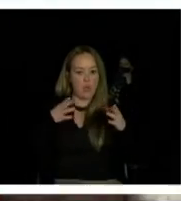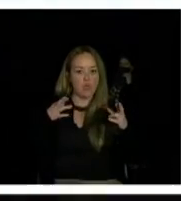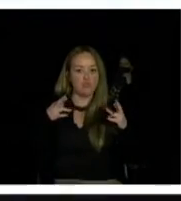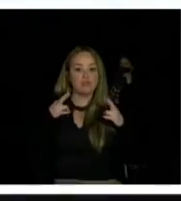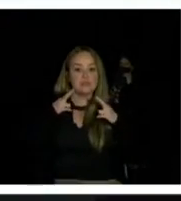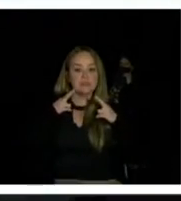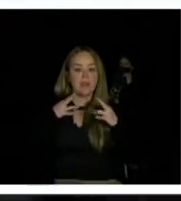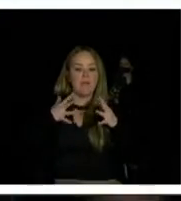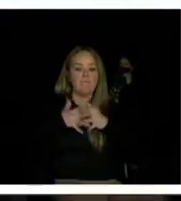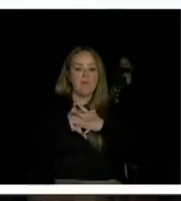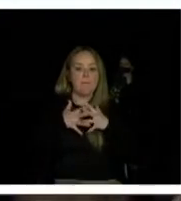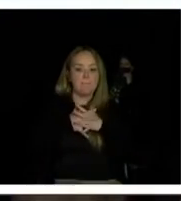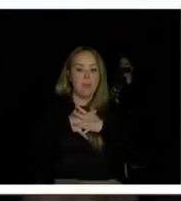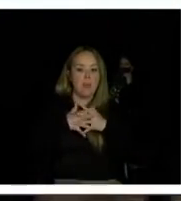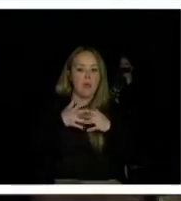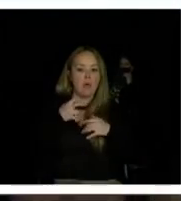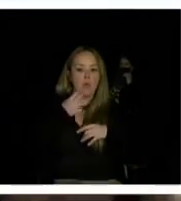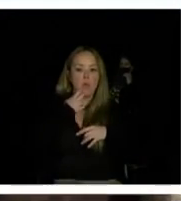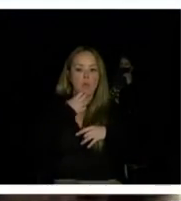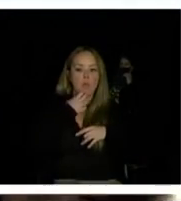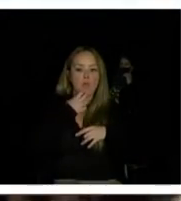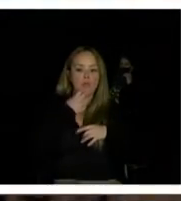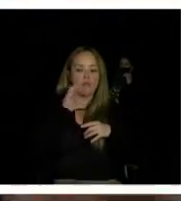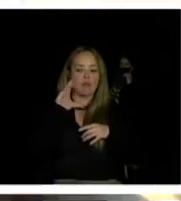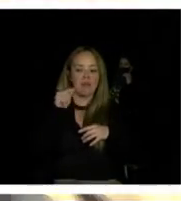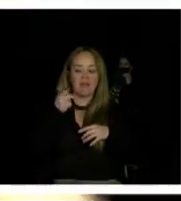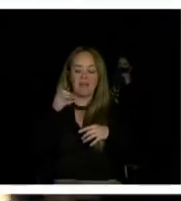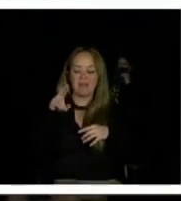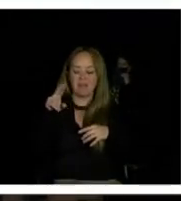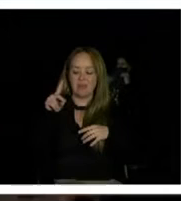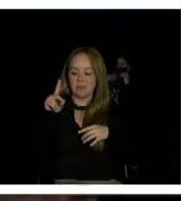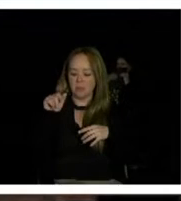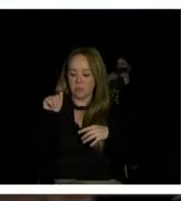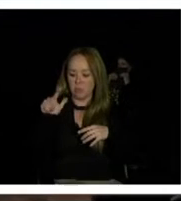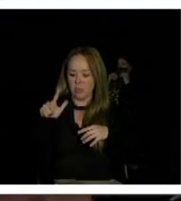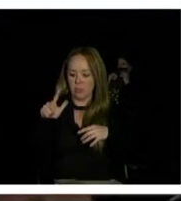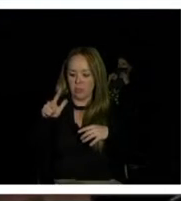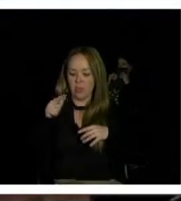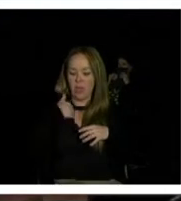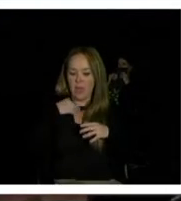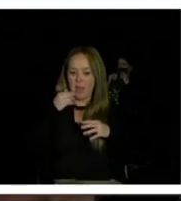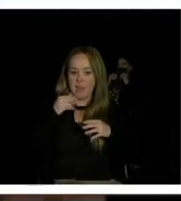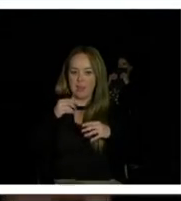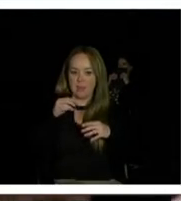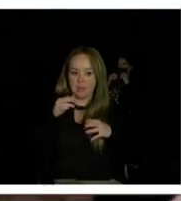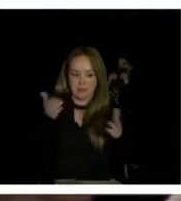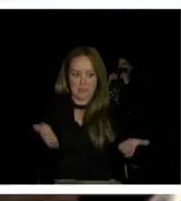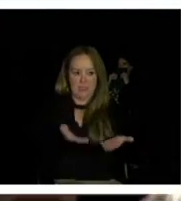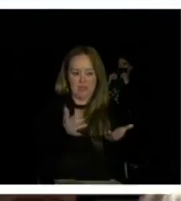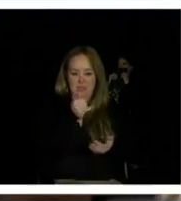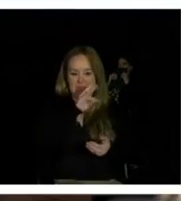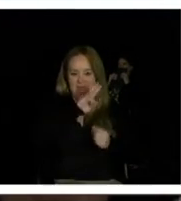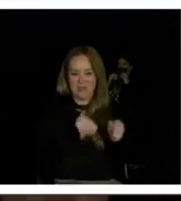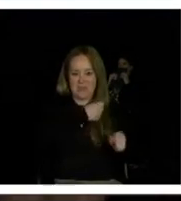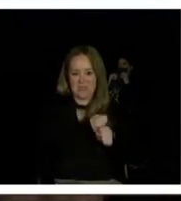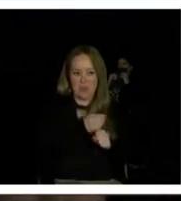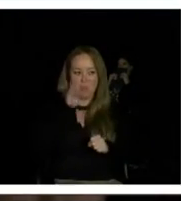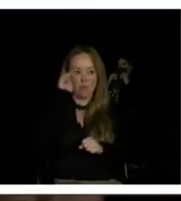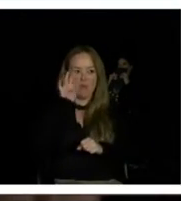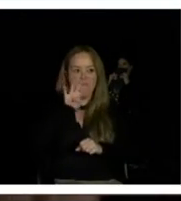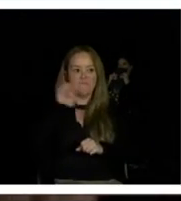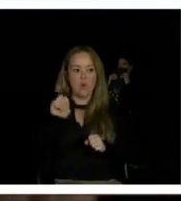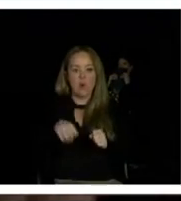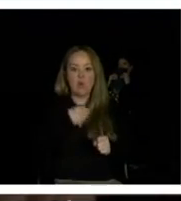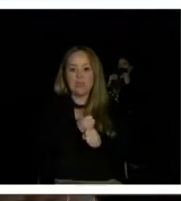coach, teacher from Cathedral. I finished, spent 17 years here at Burges. Spent 40